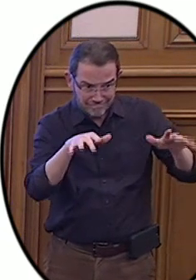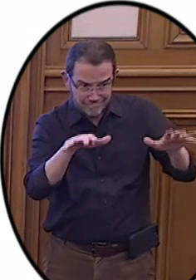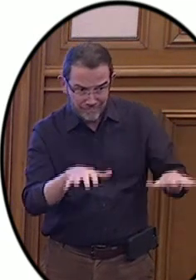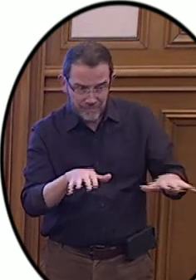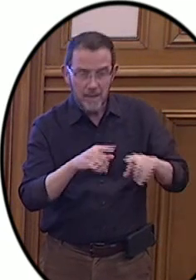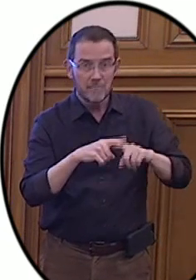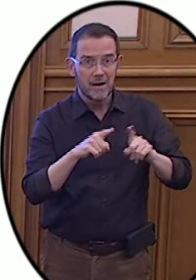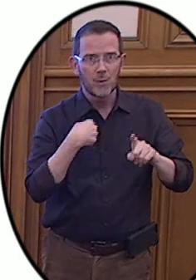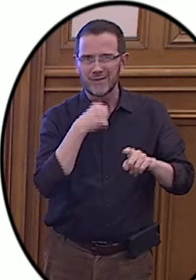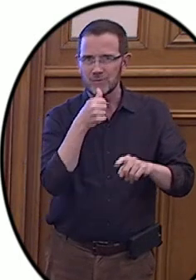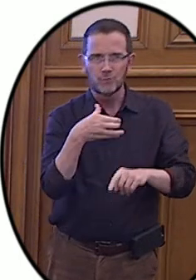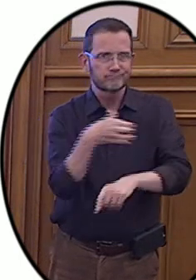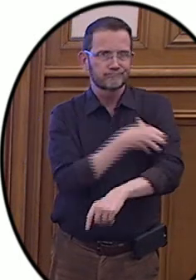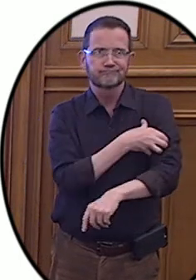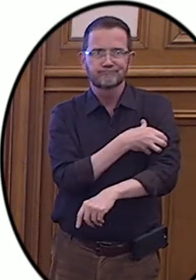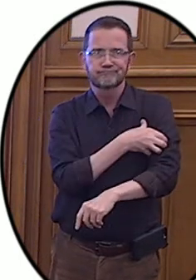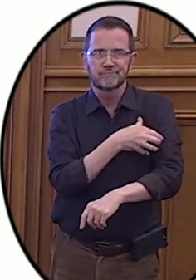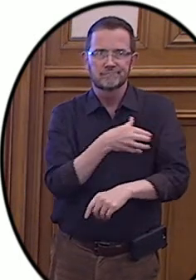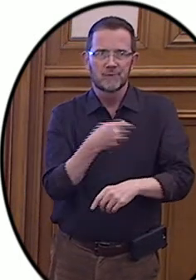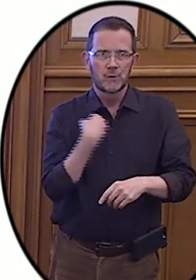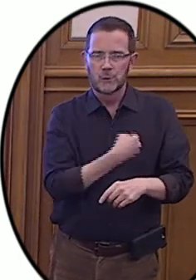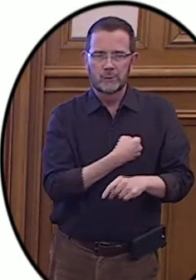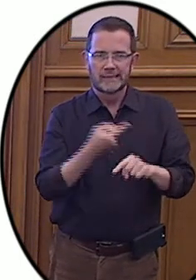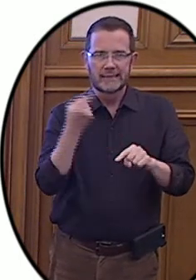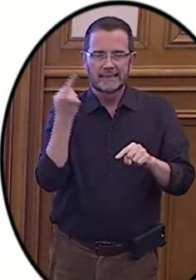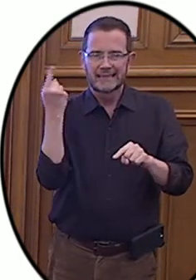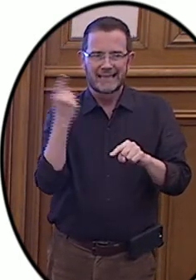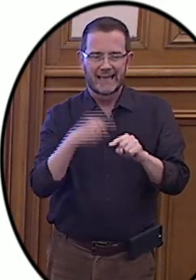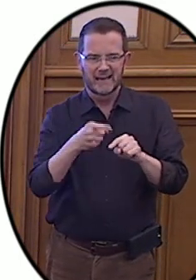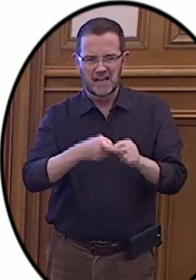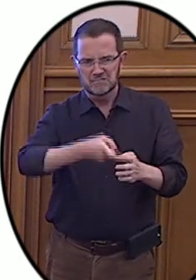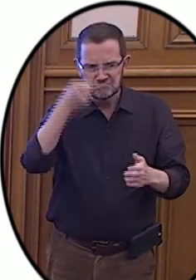enforcement power that would allow us to issue a